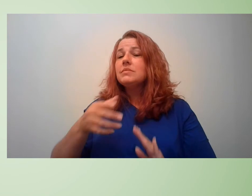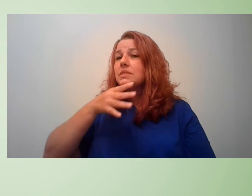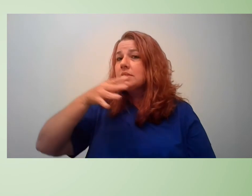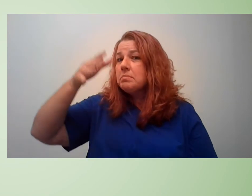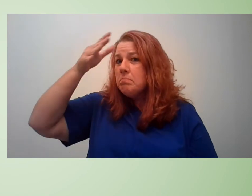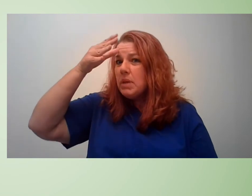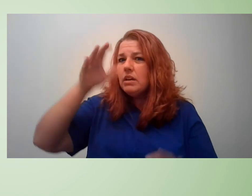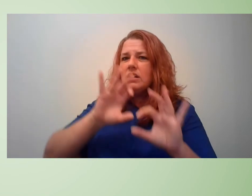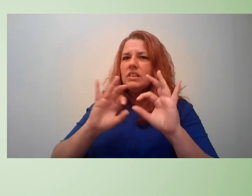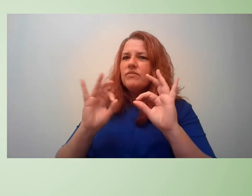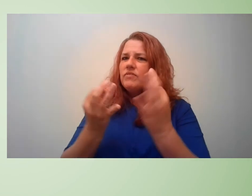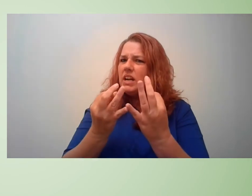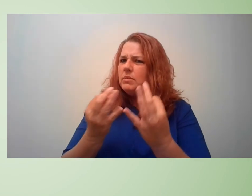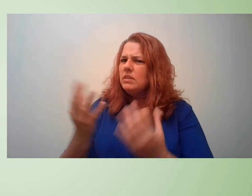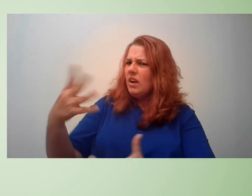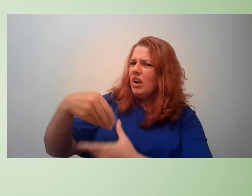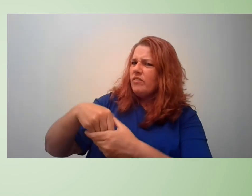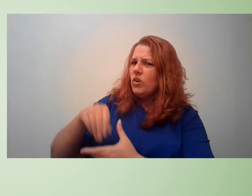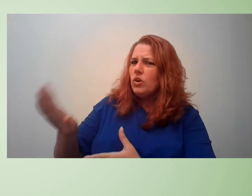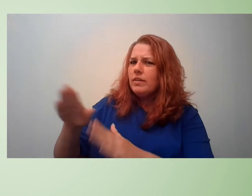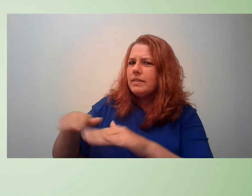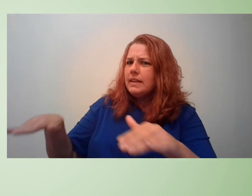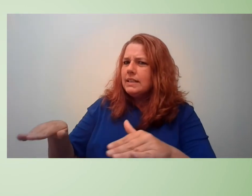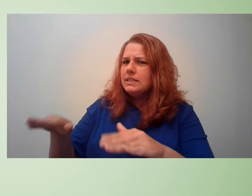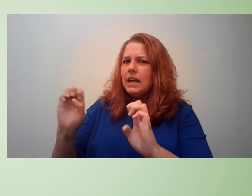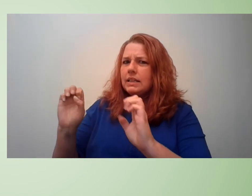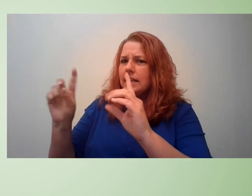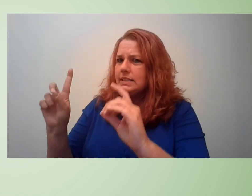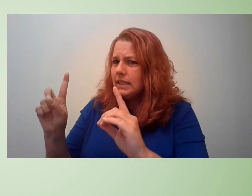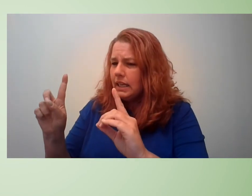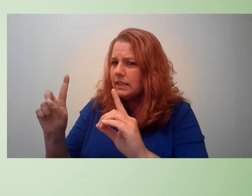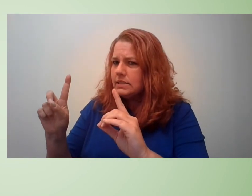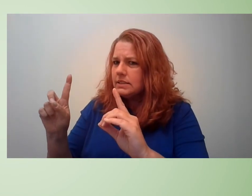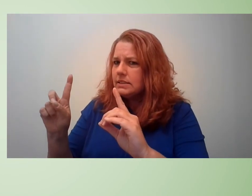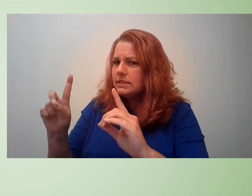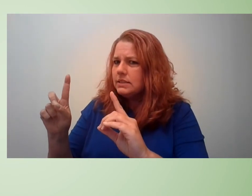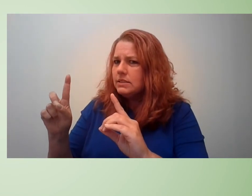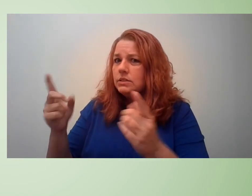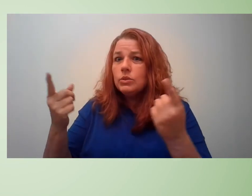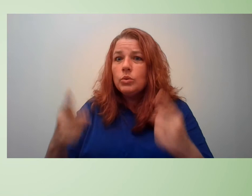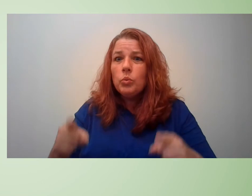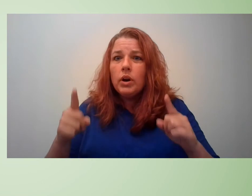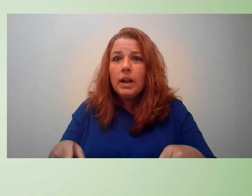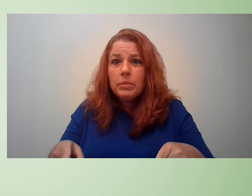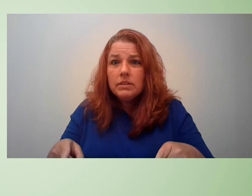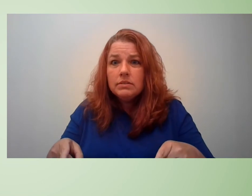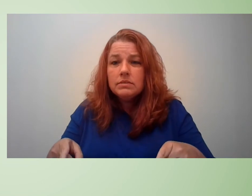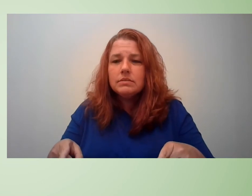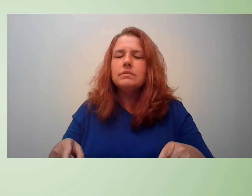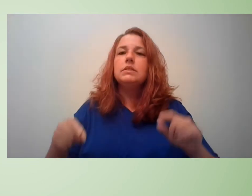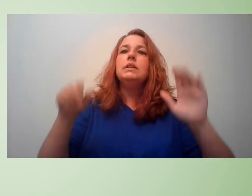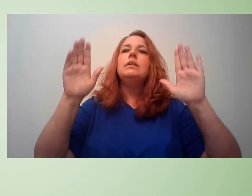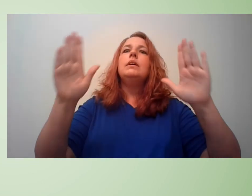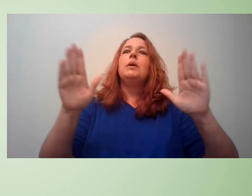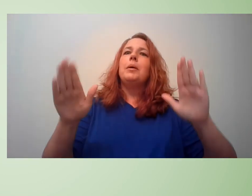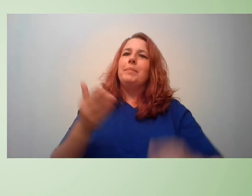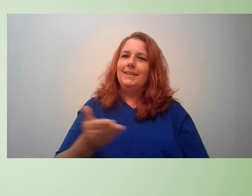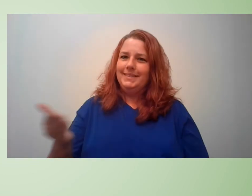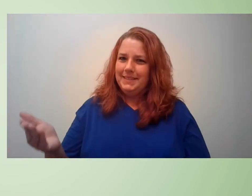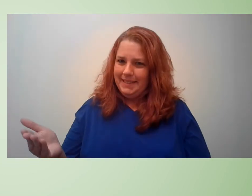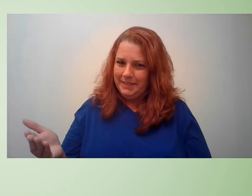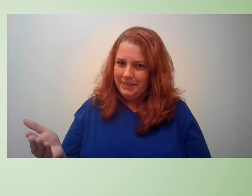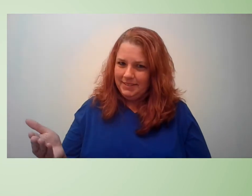happen. Attendance improves. Academic success happens. Children are better able to adapt to